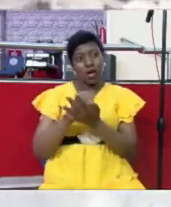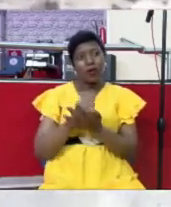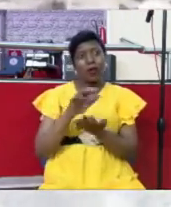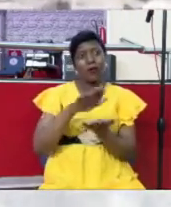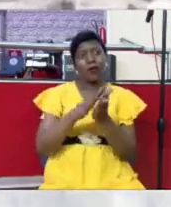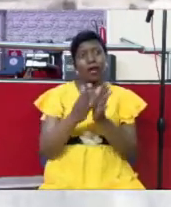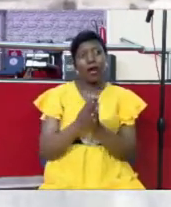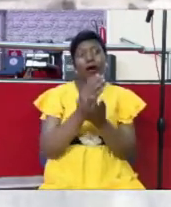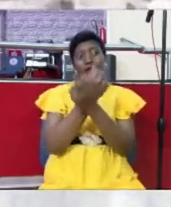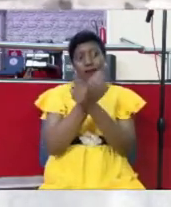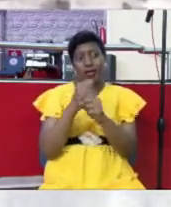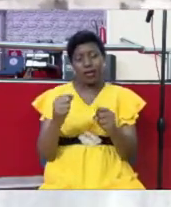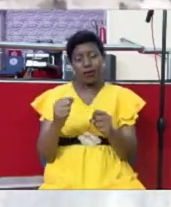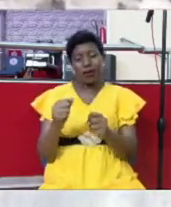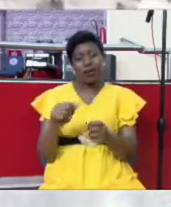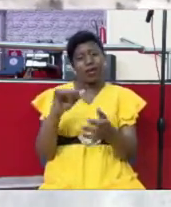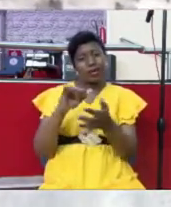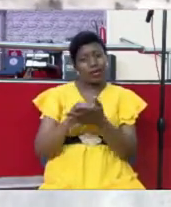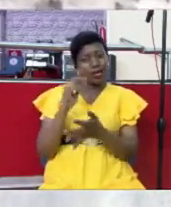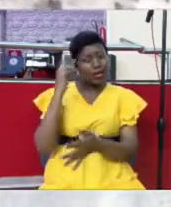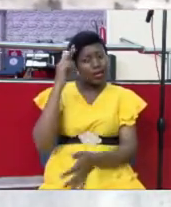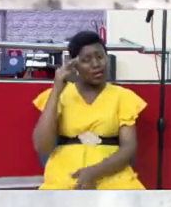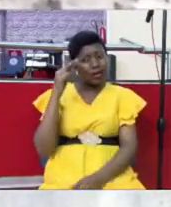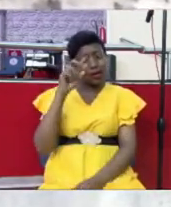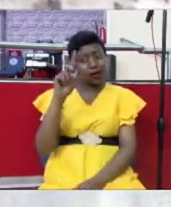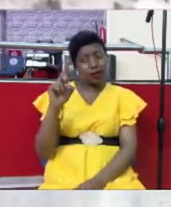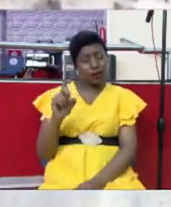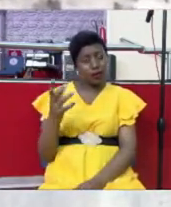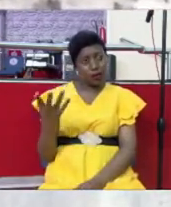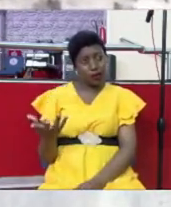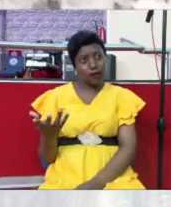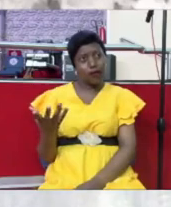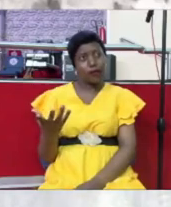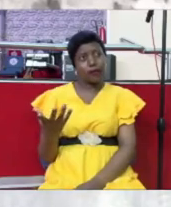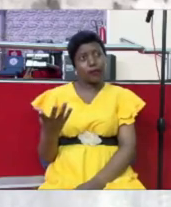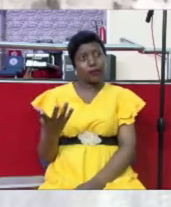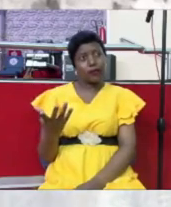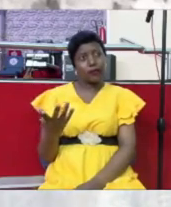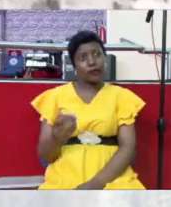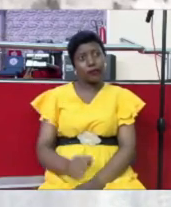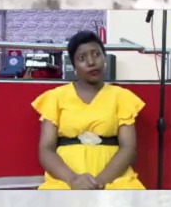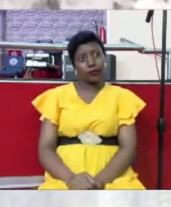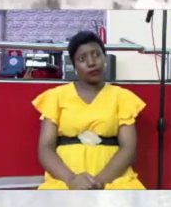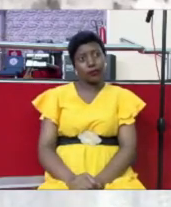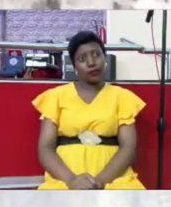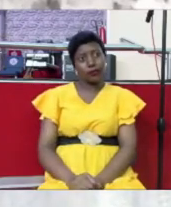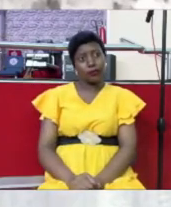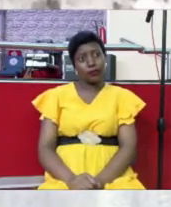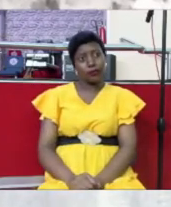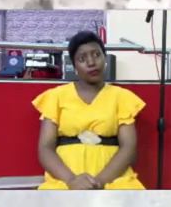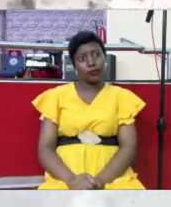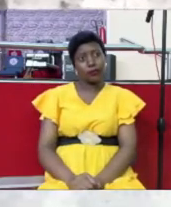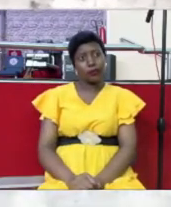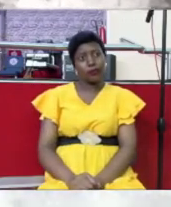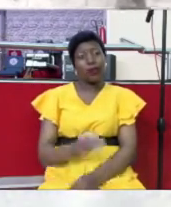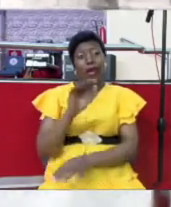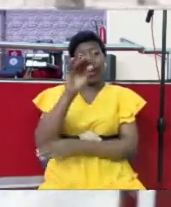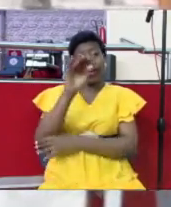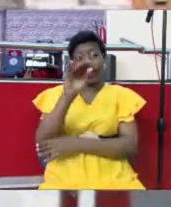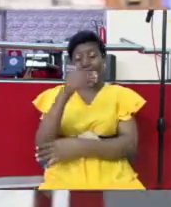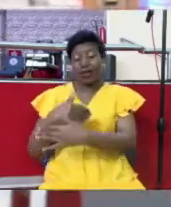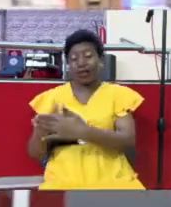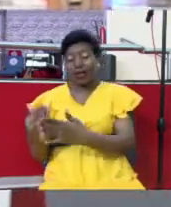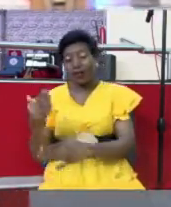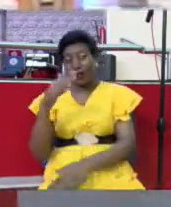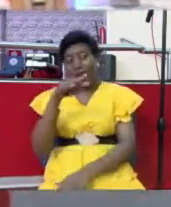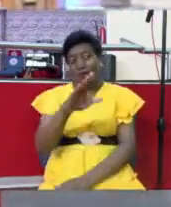Wengine ambao wameamua kwamba tutaenda mashule ili tukaweze kukomboa watoto wetu, je, hiyo sio sababu? Ask your neighbor, do you have a